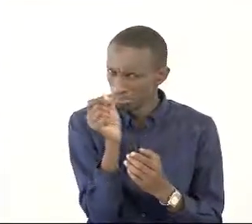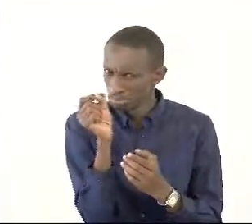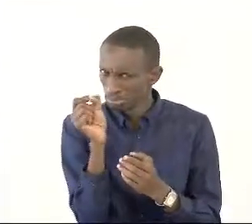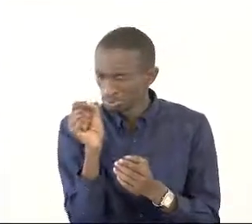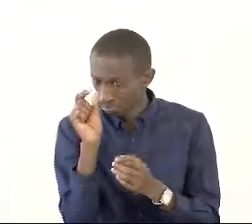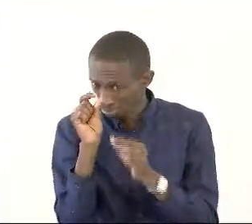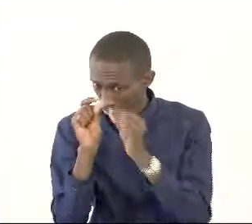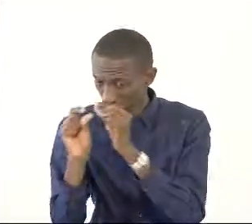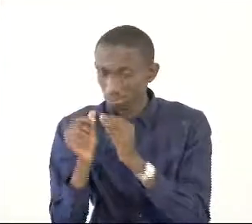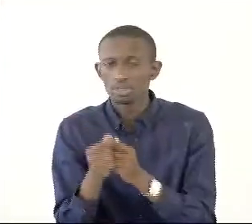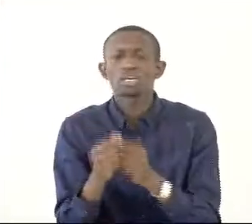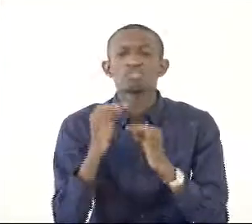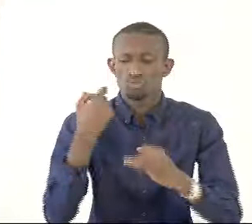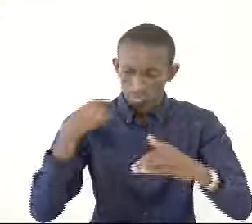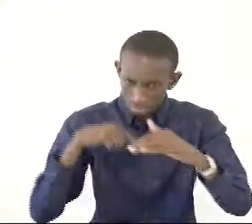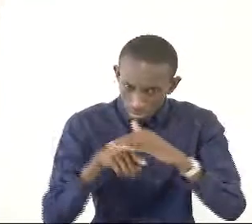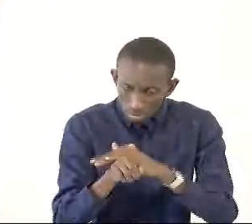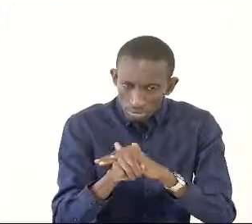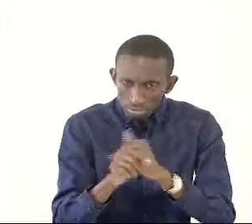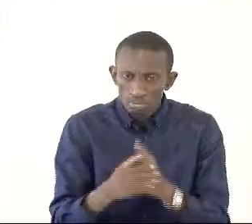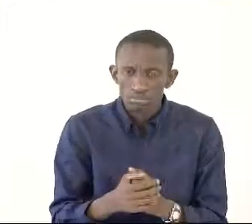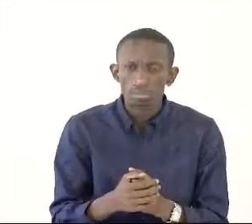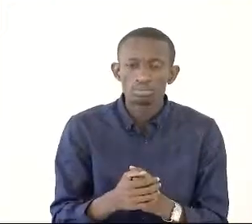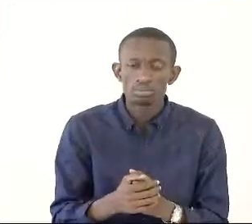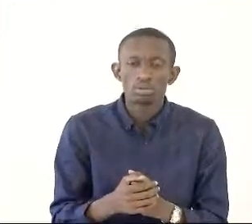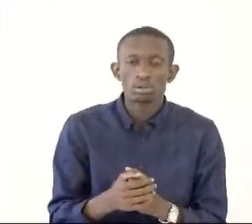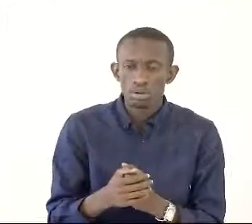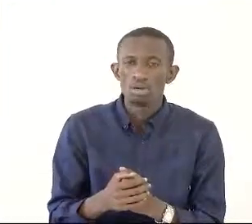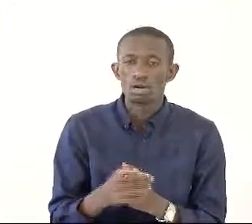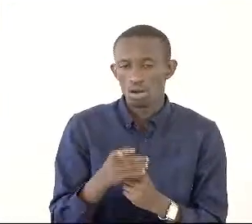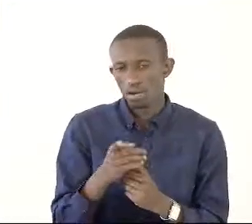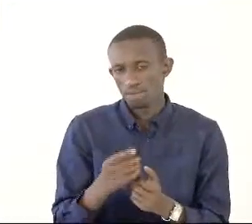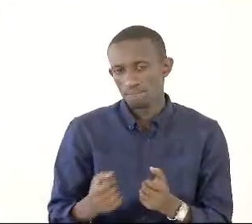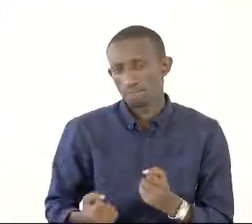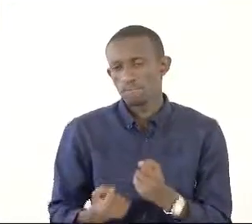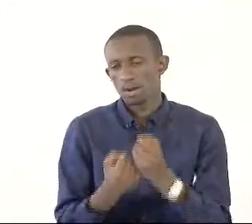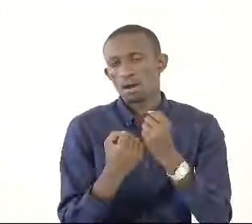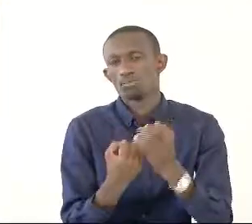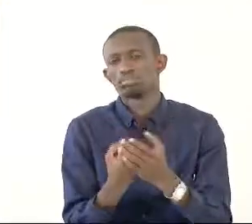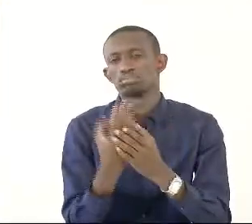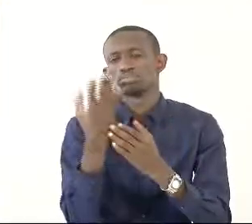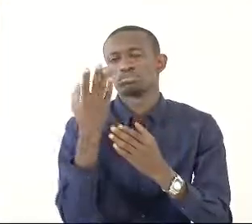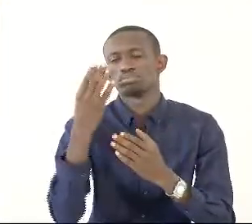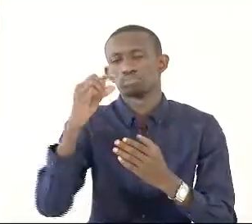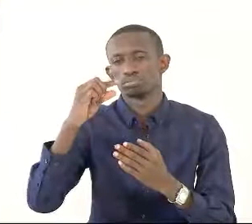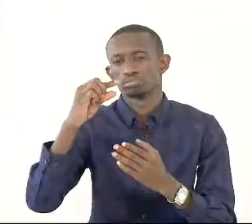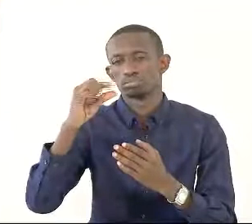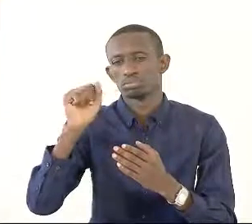then when it enters, they are going to ionize with the gas that is inside